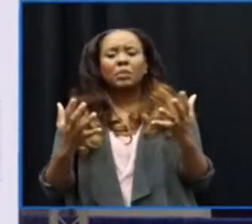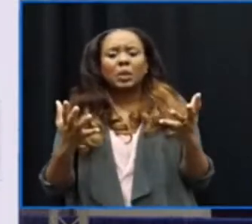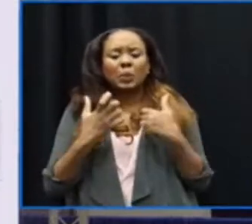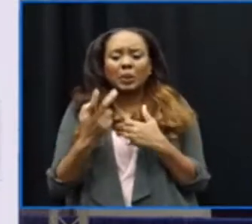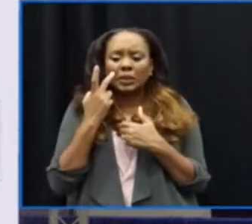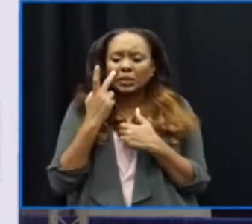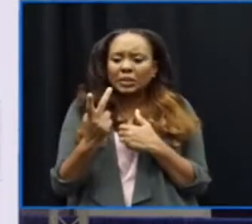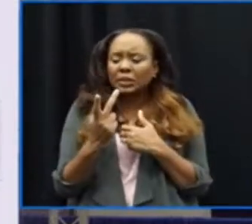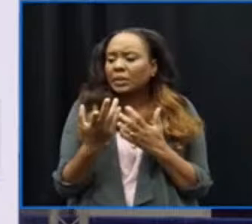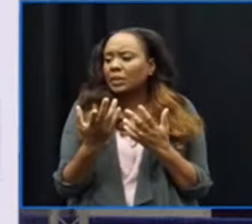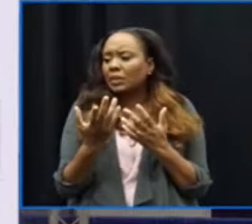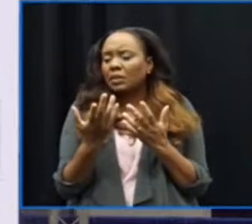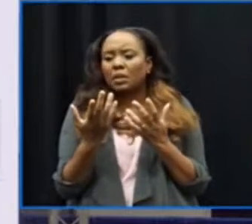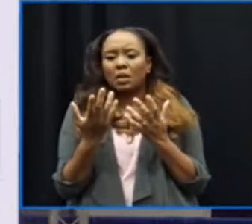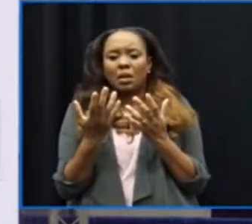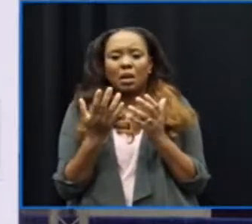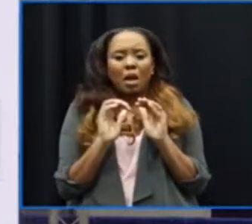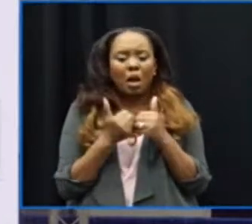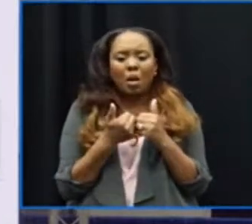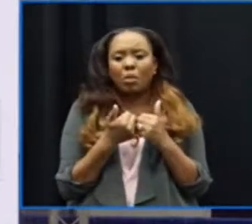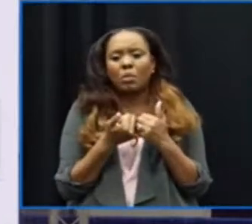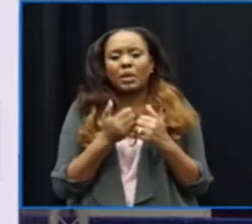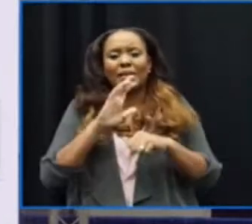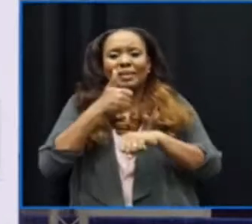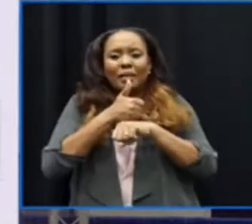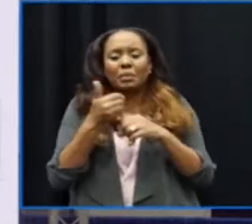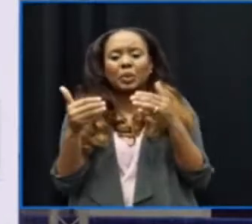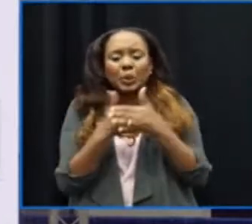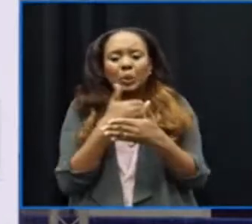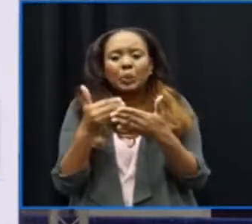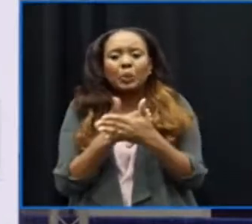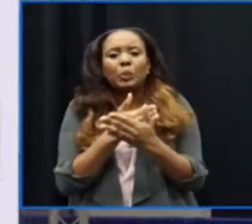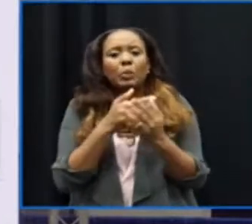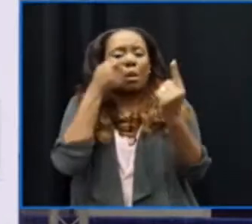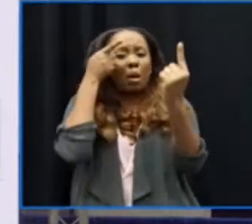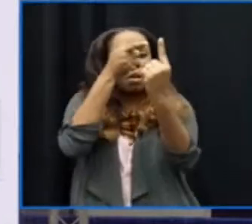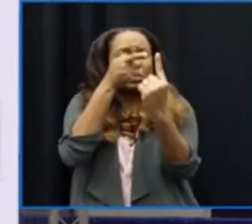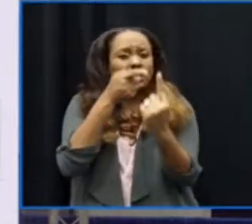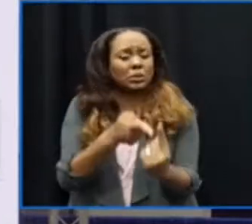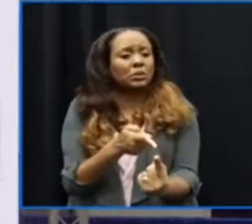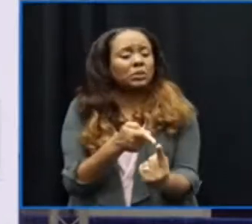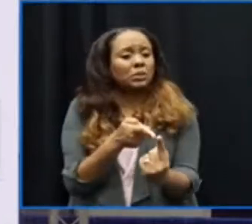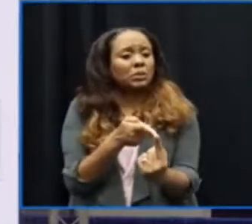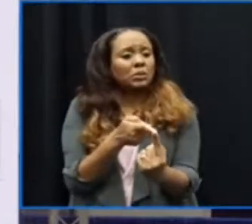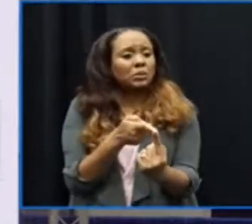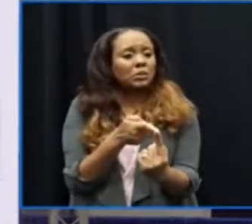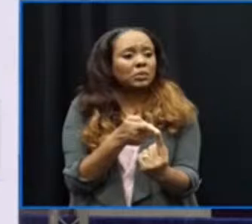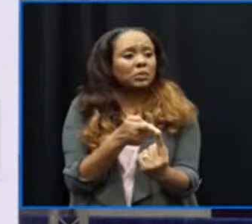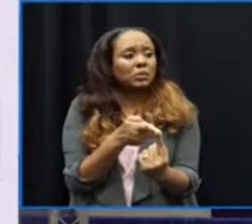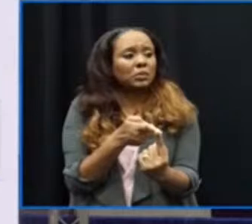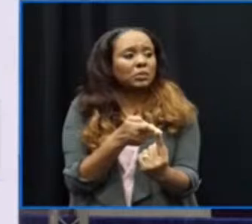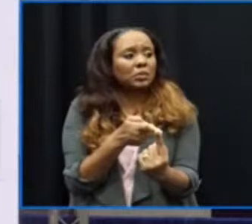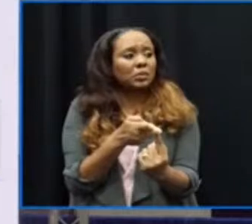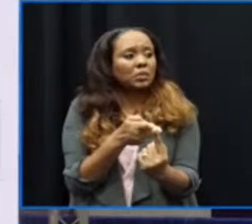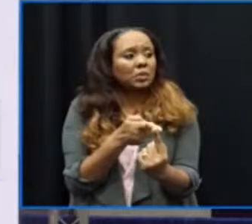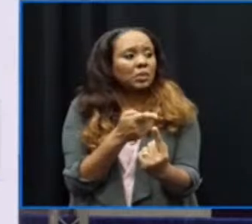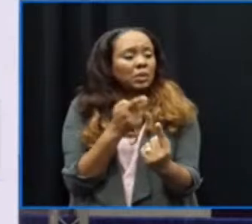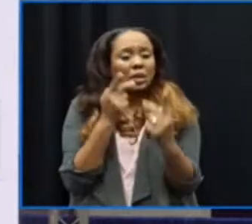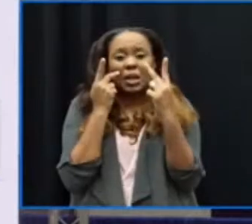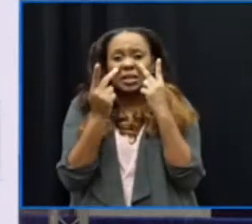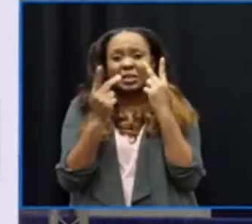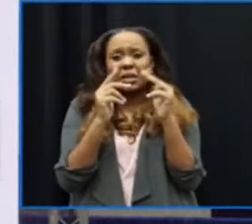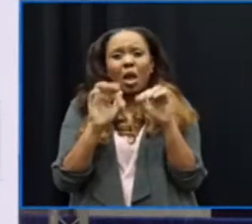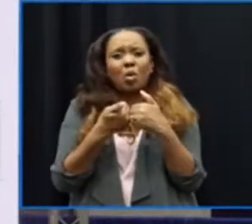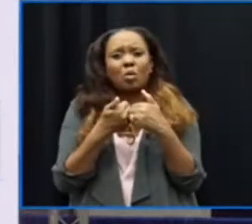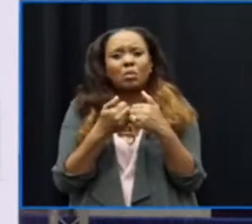written triggers or some objectives that are going to be there for future governments to look at. So when the actuary